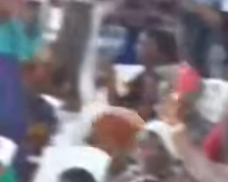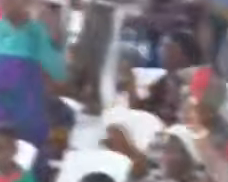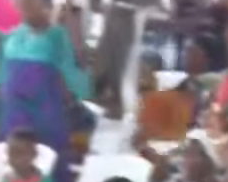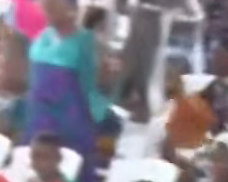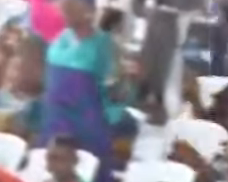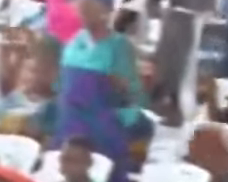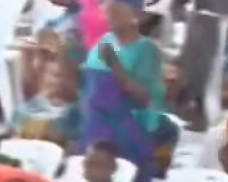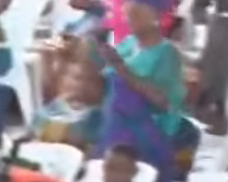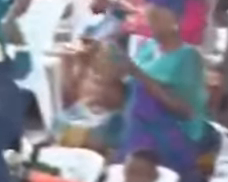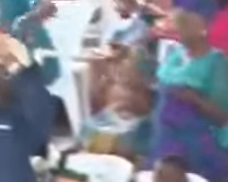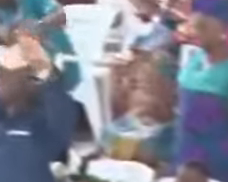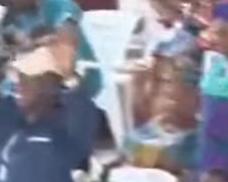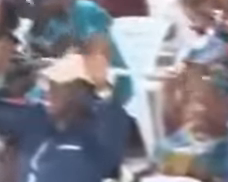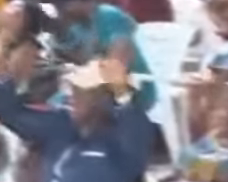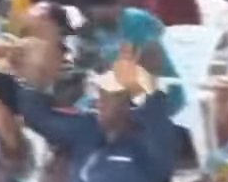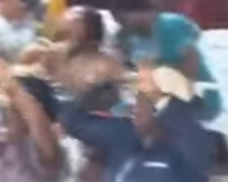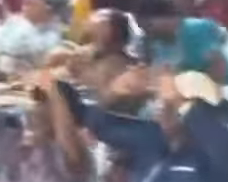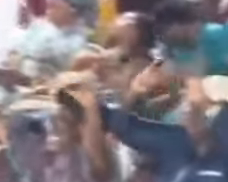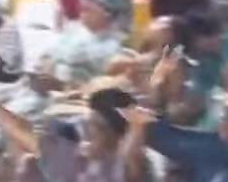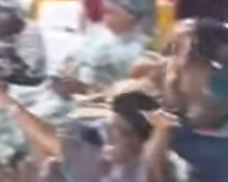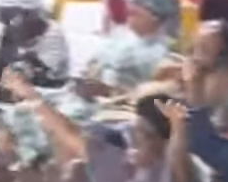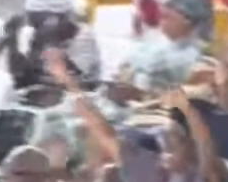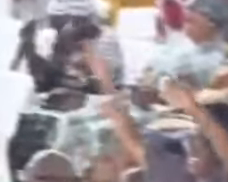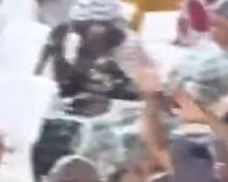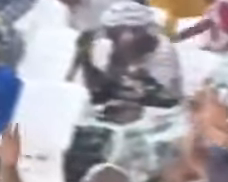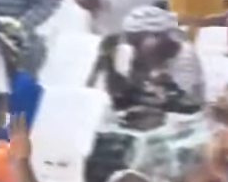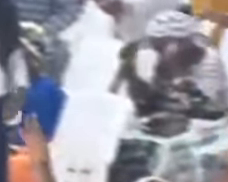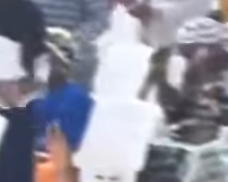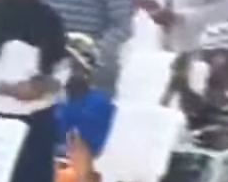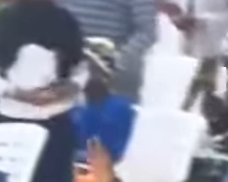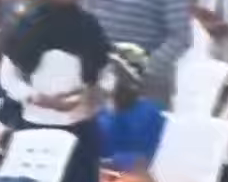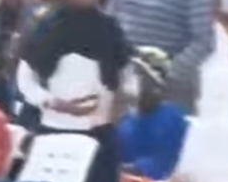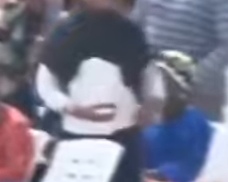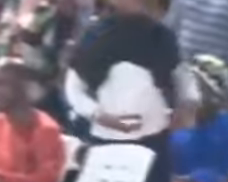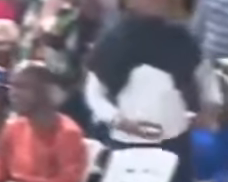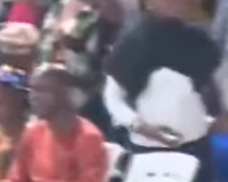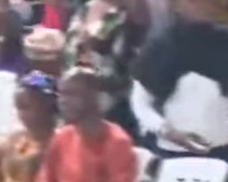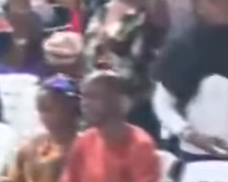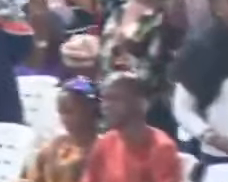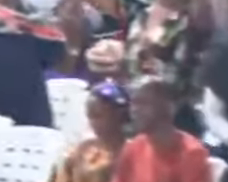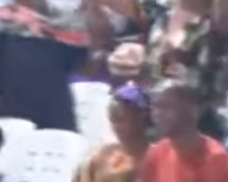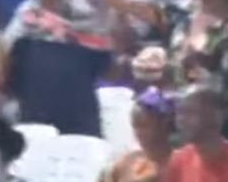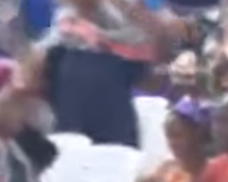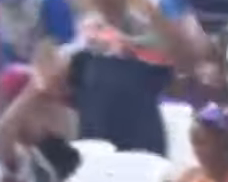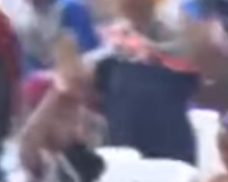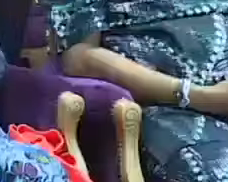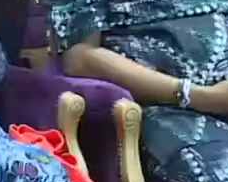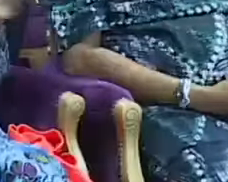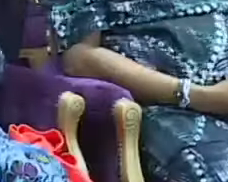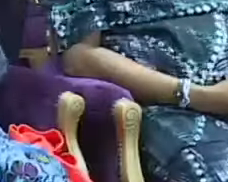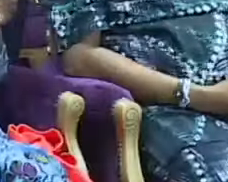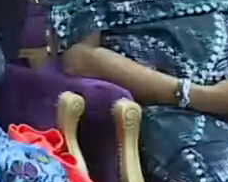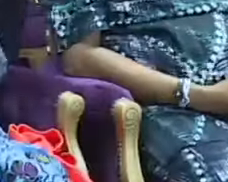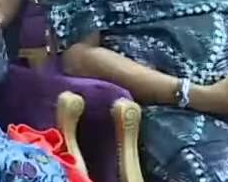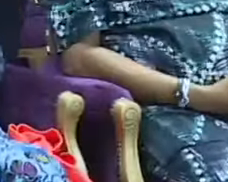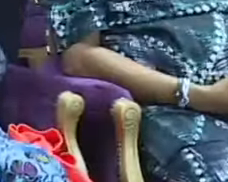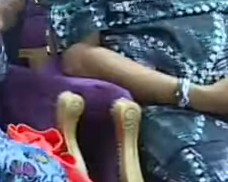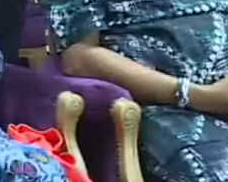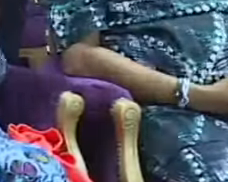Paul said, I will sing in tongues, and I will sing in